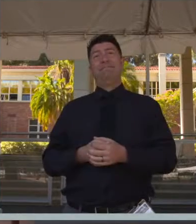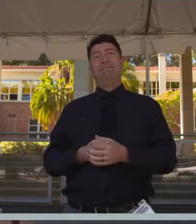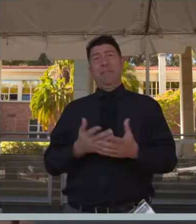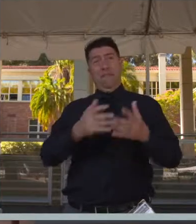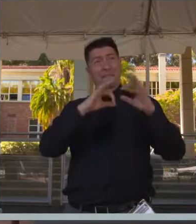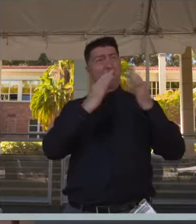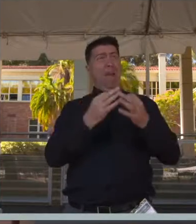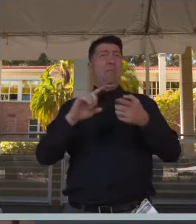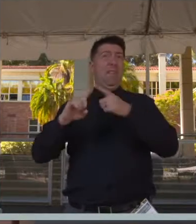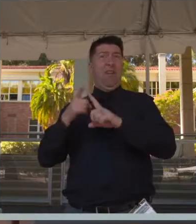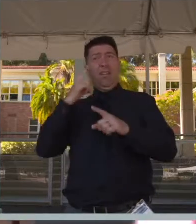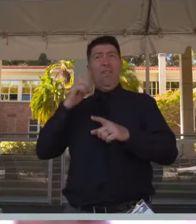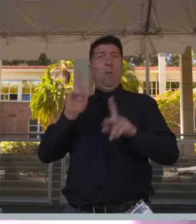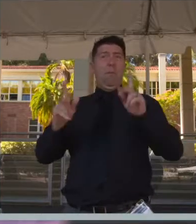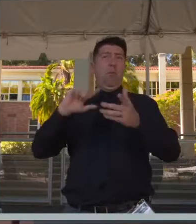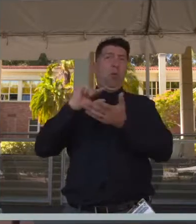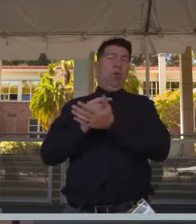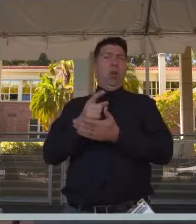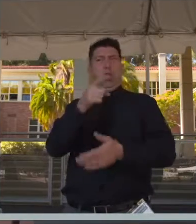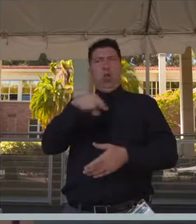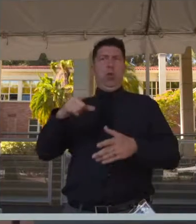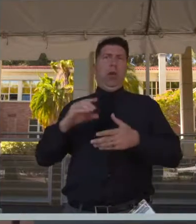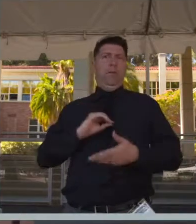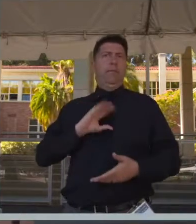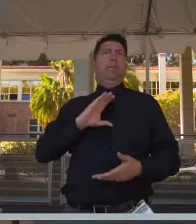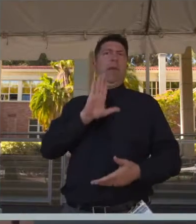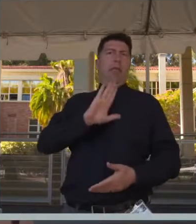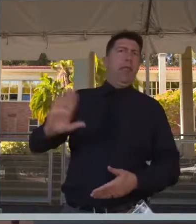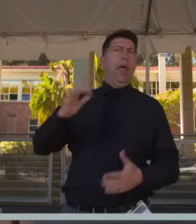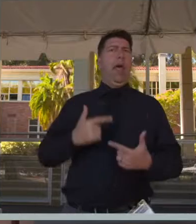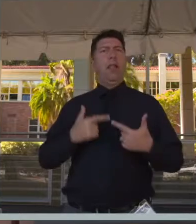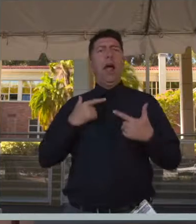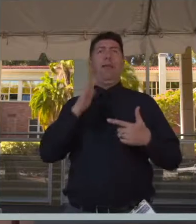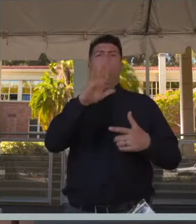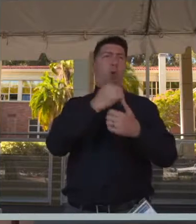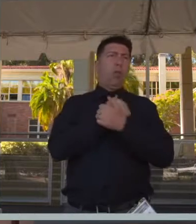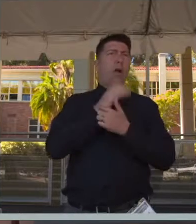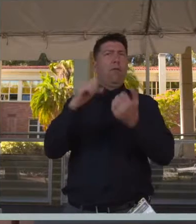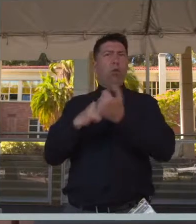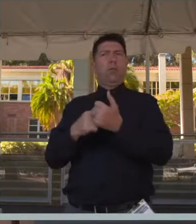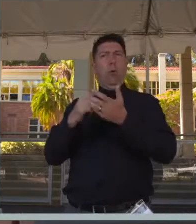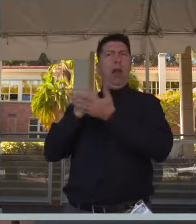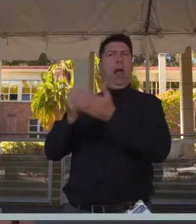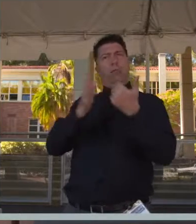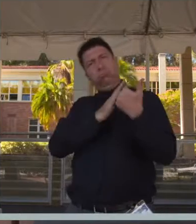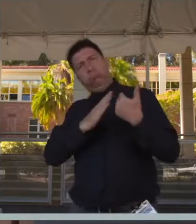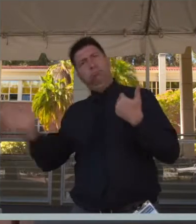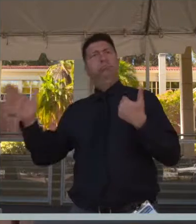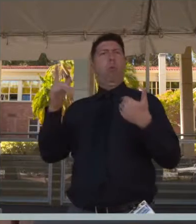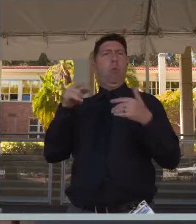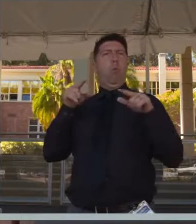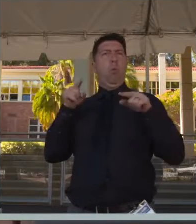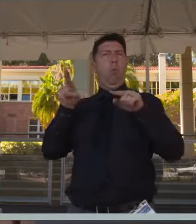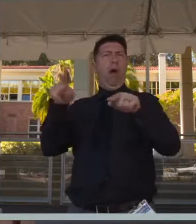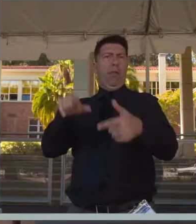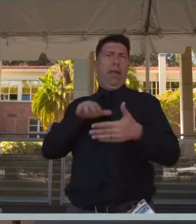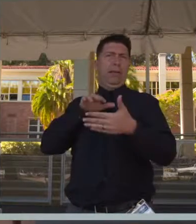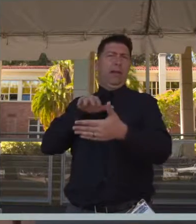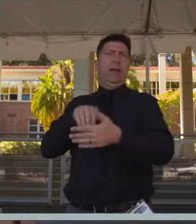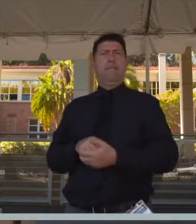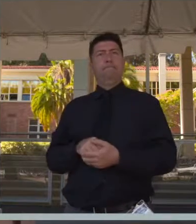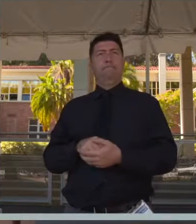and friends of our graduates, you have enriched their lives with your love and support throughout their studies. Whether